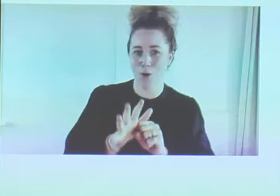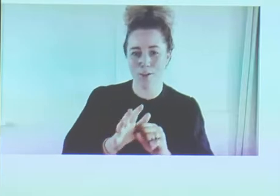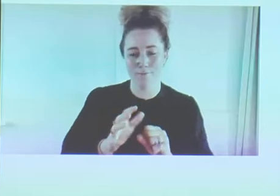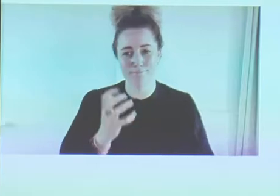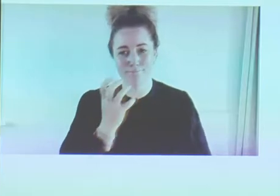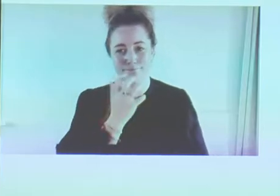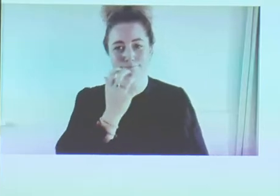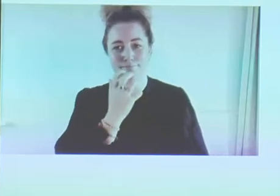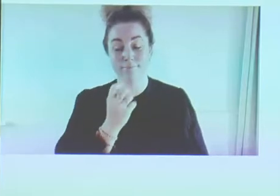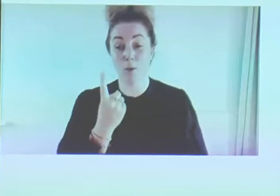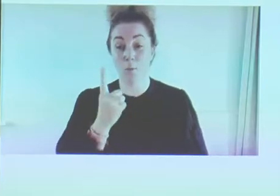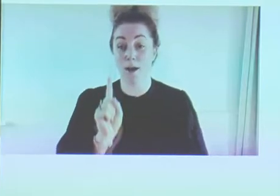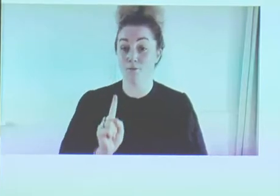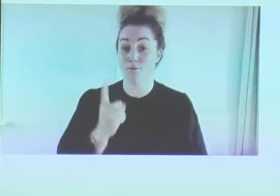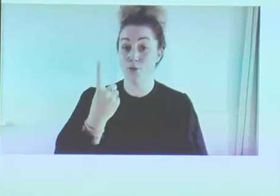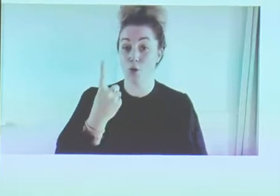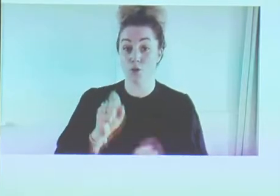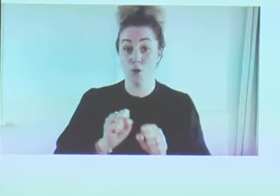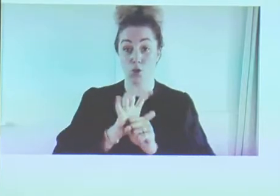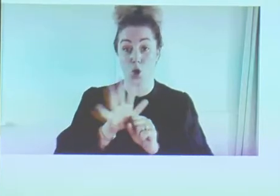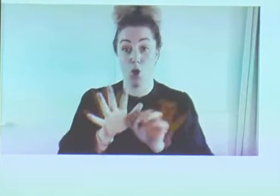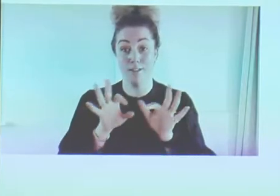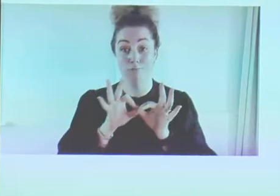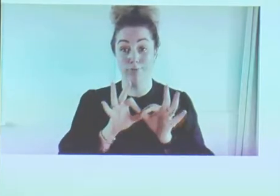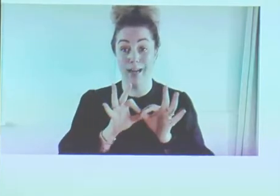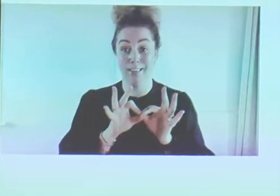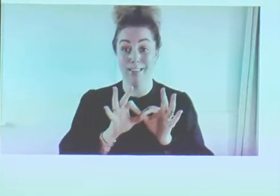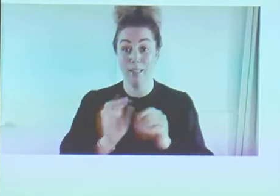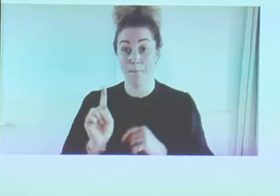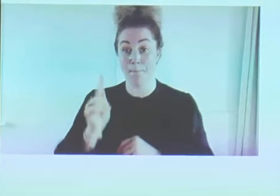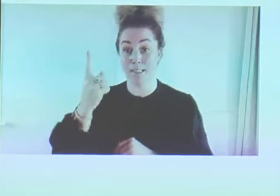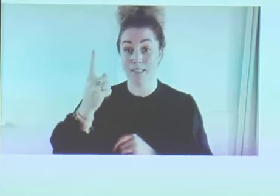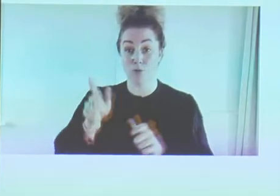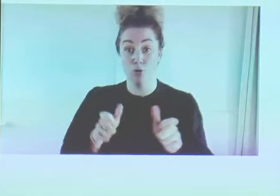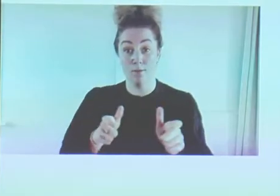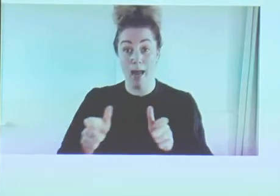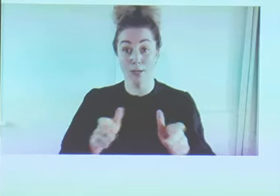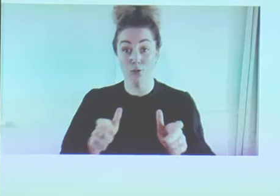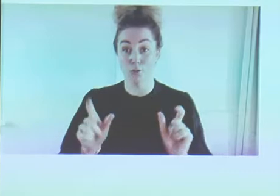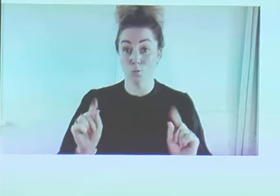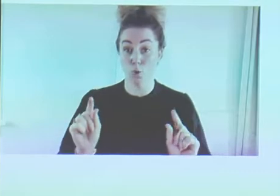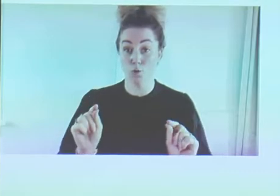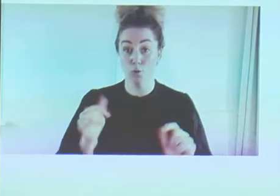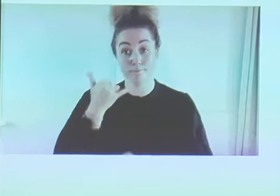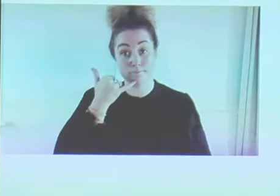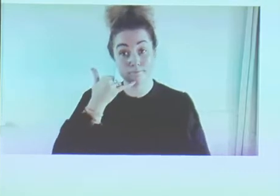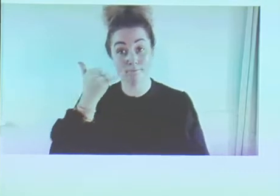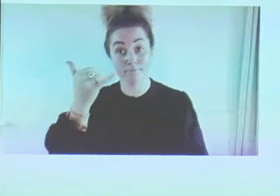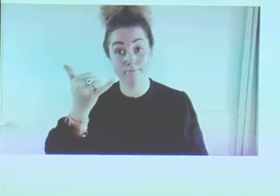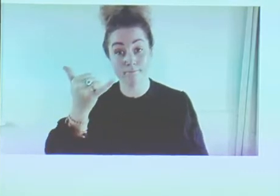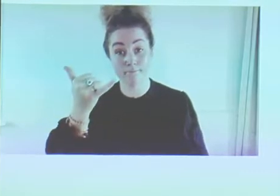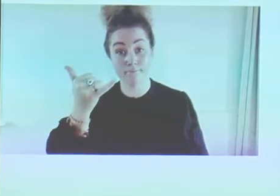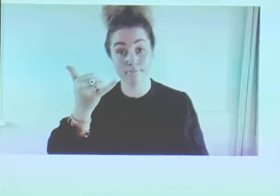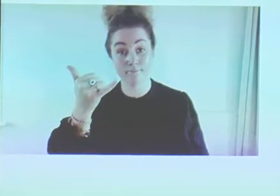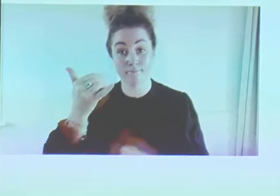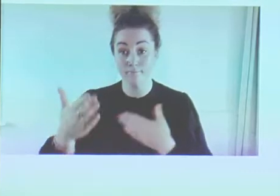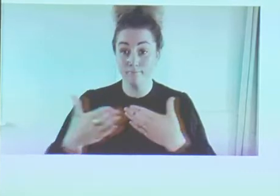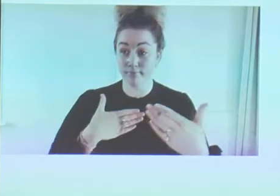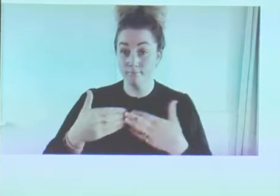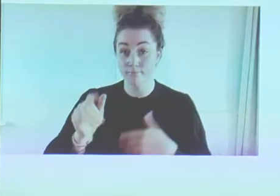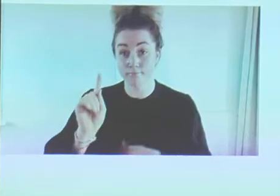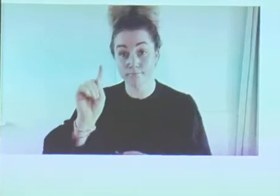remember one of my first covert related ministerial actions was to get on the phone to get our Auckland